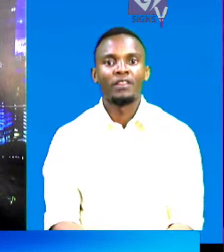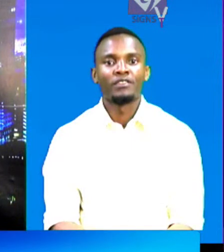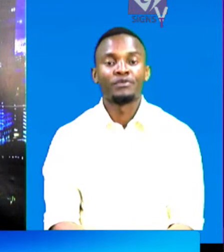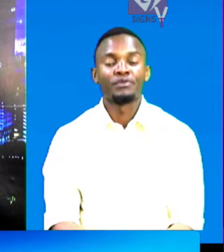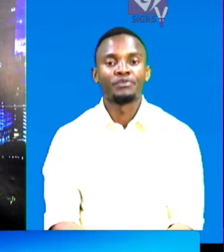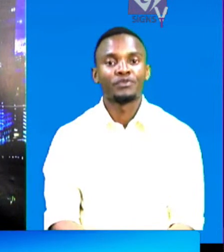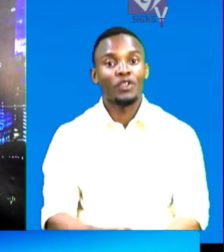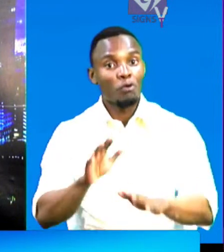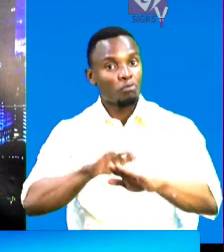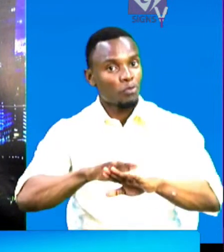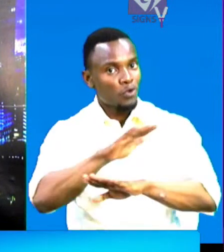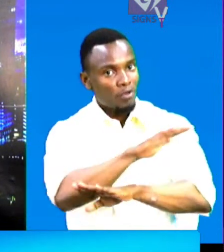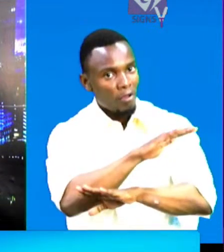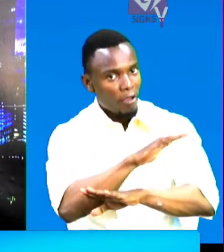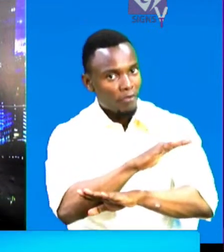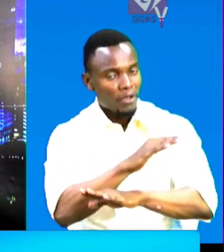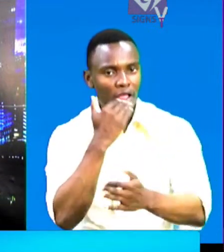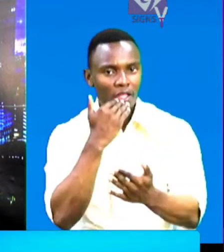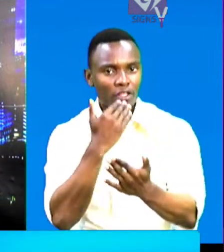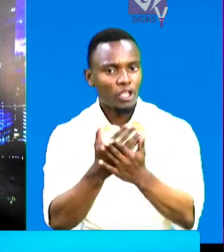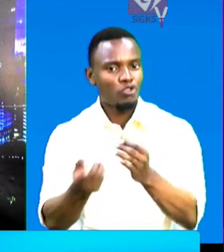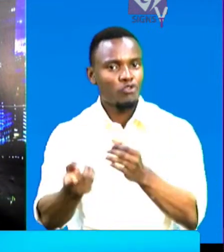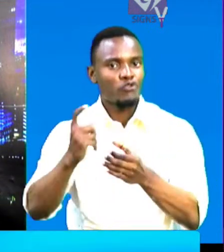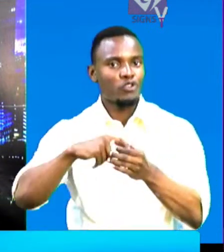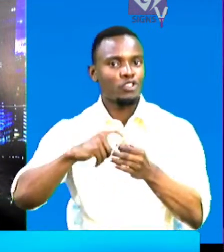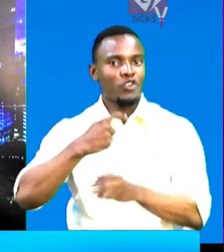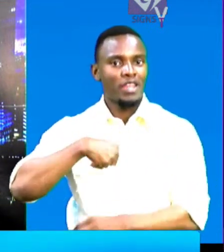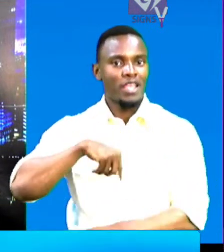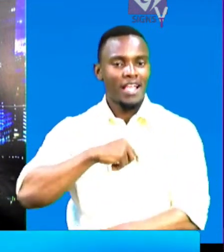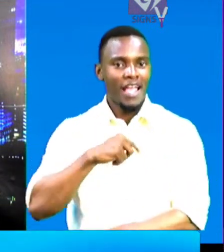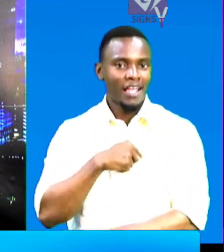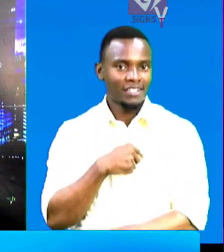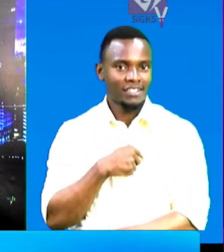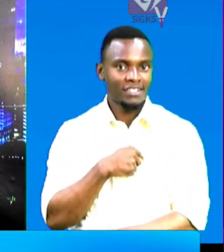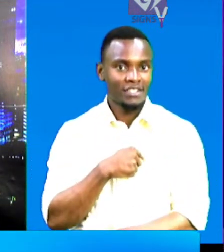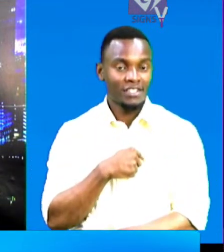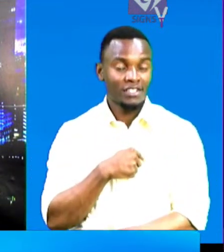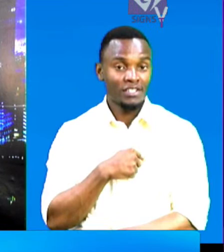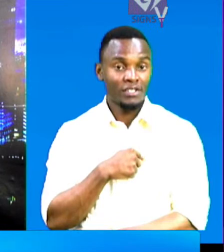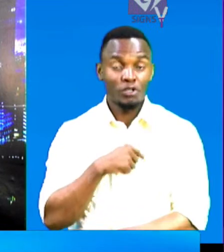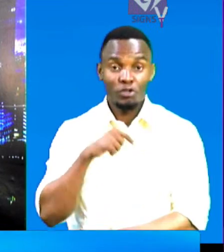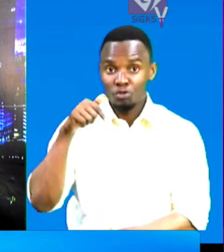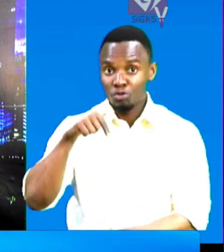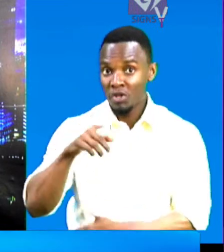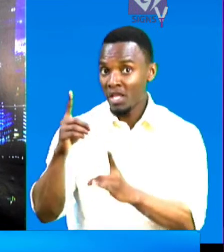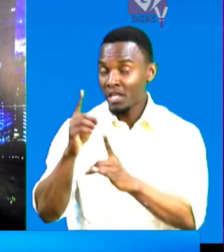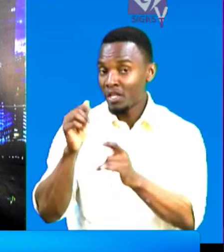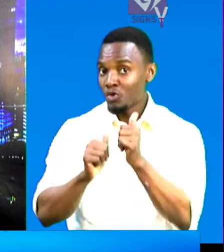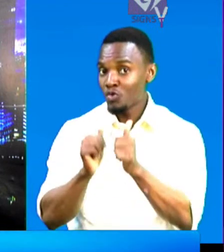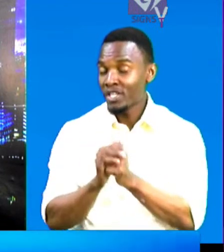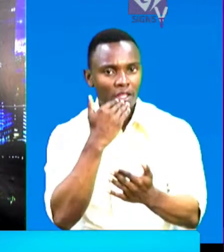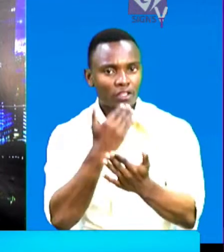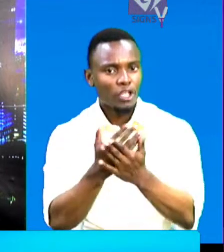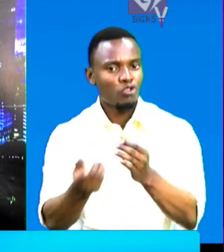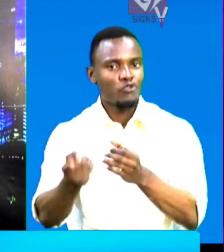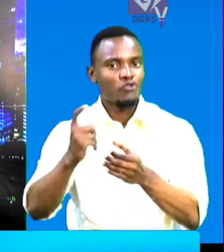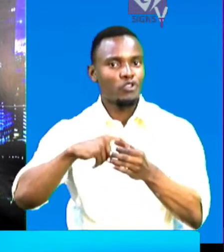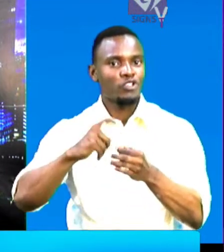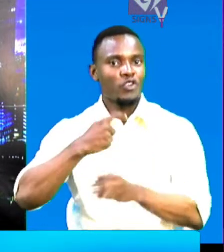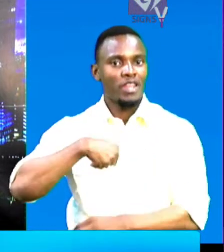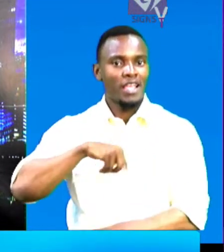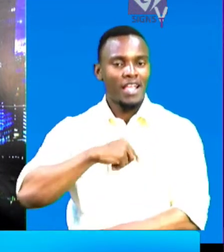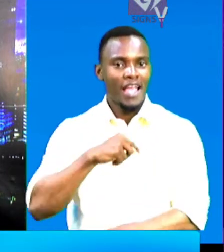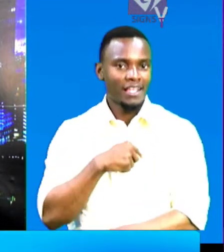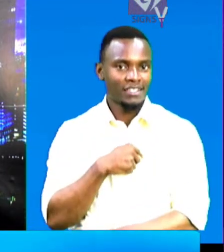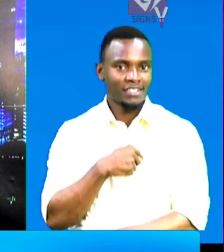Well, a very good evening to you. Thank you so much for joining us on this 9th day of November 2020. On